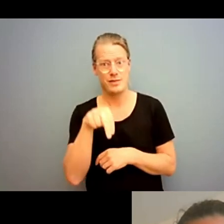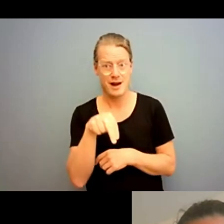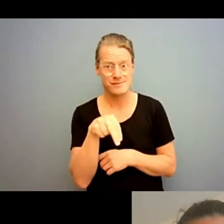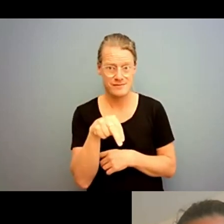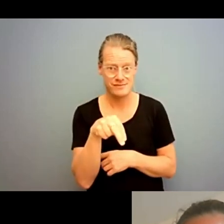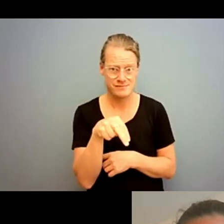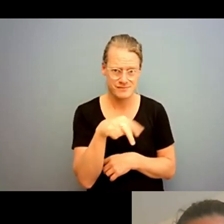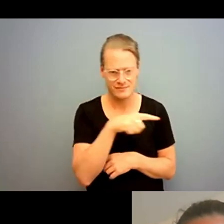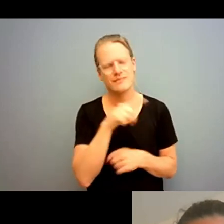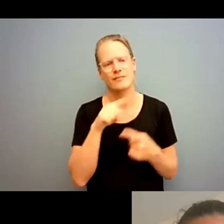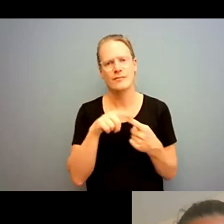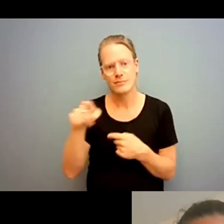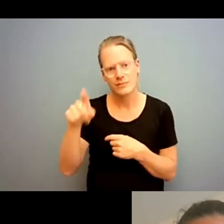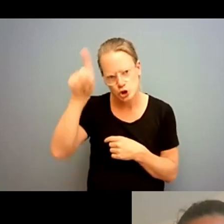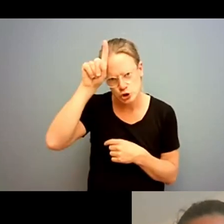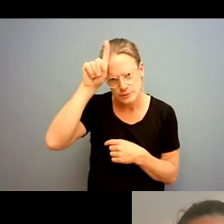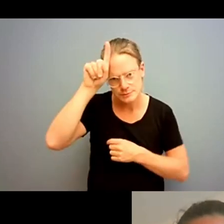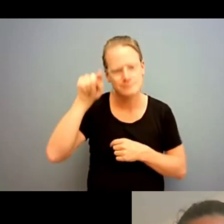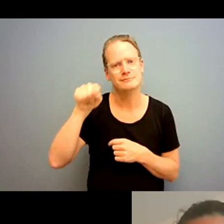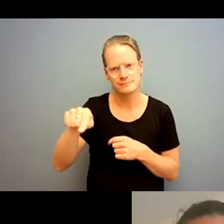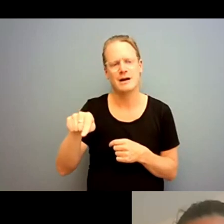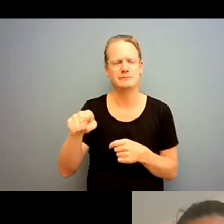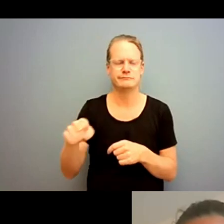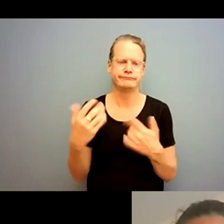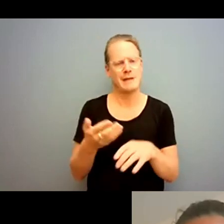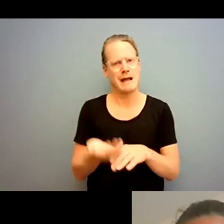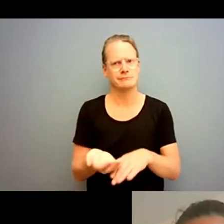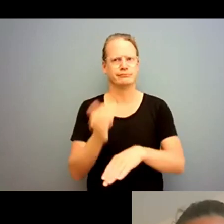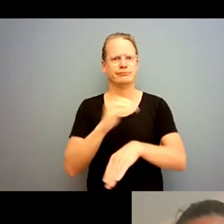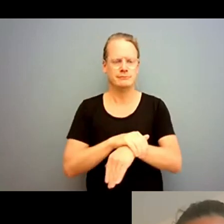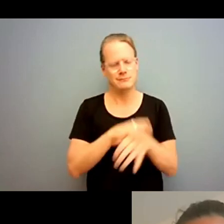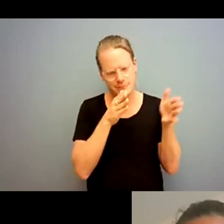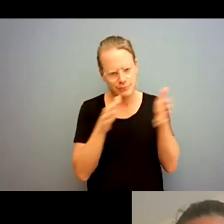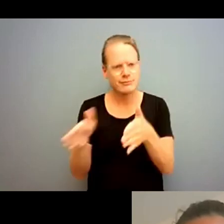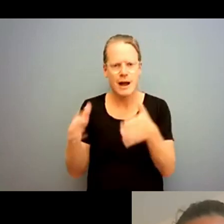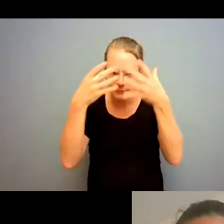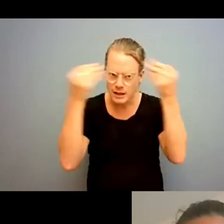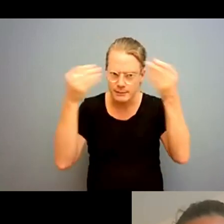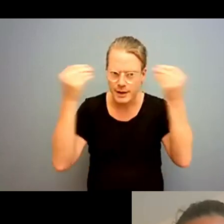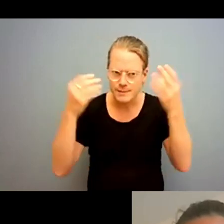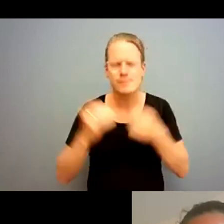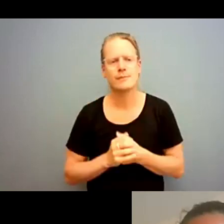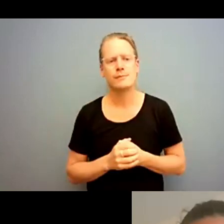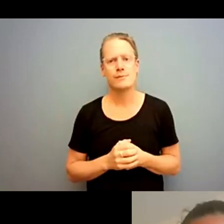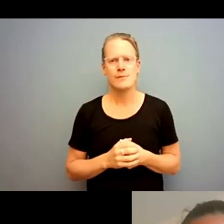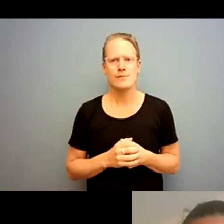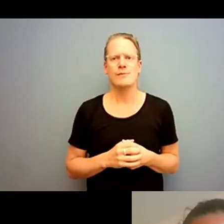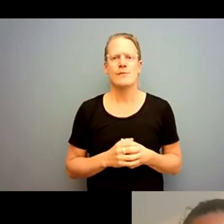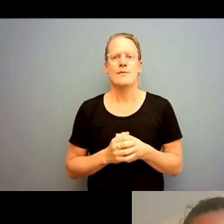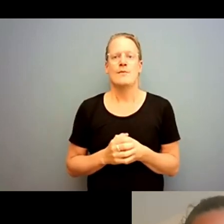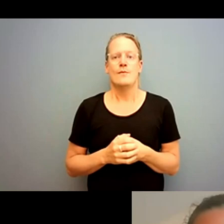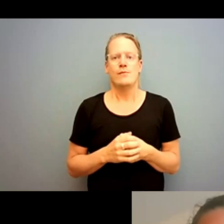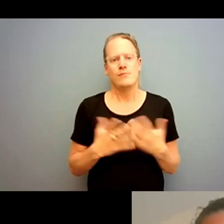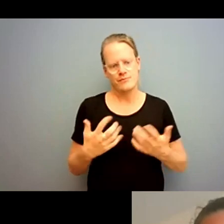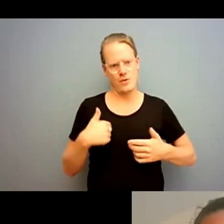of people with dementia in research processes and so forth. So we'll be beginning our conversations with her